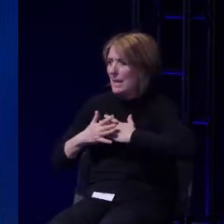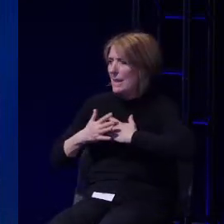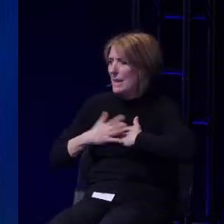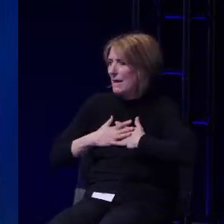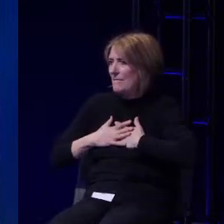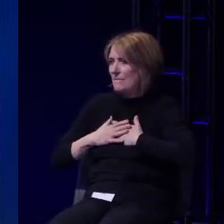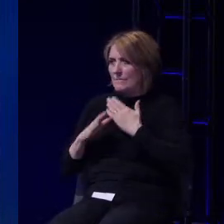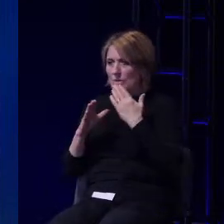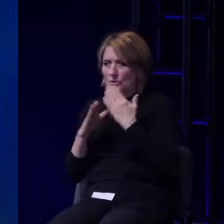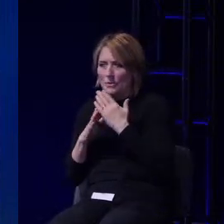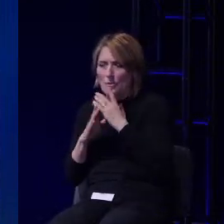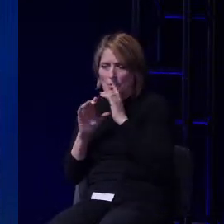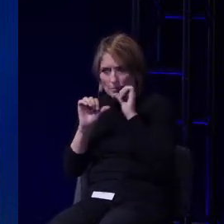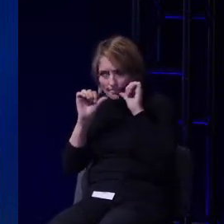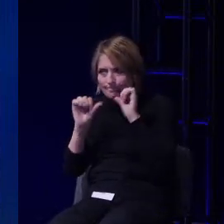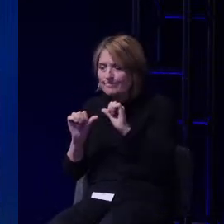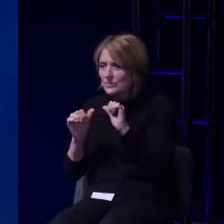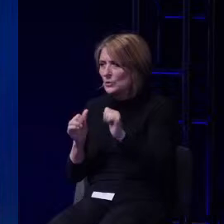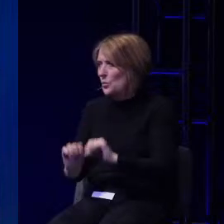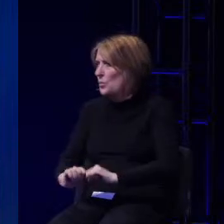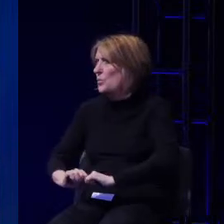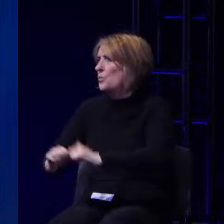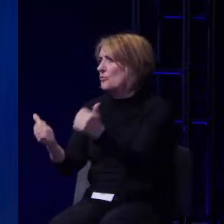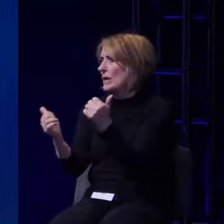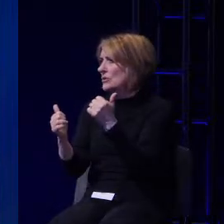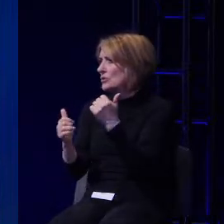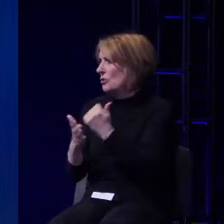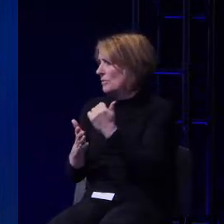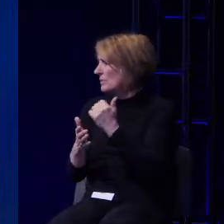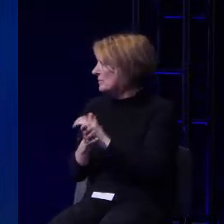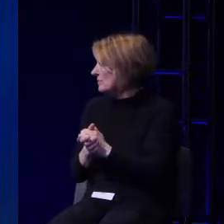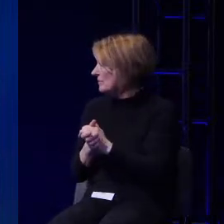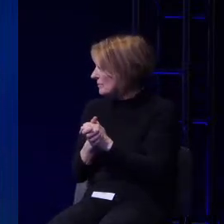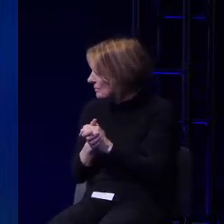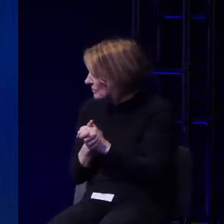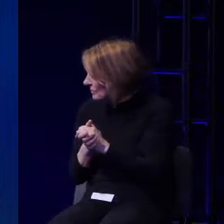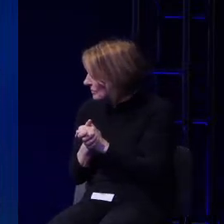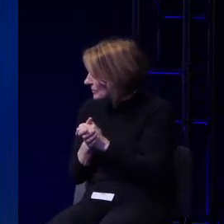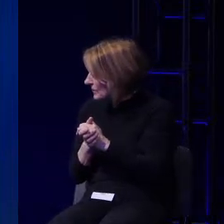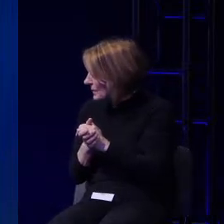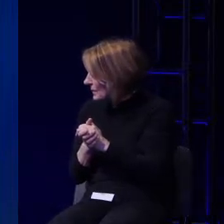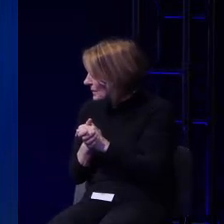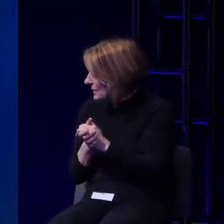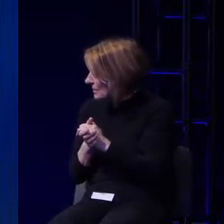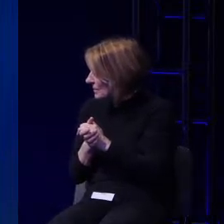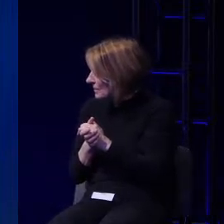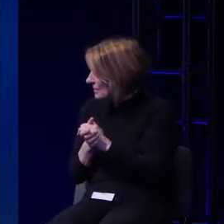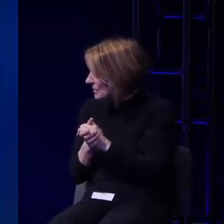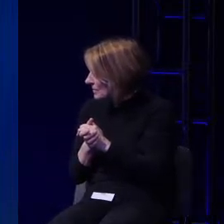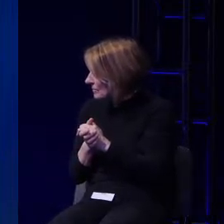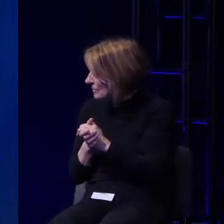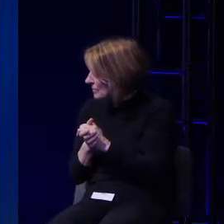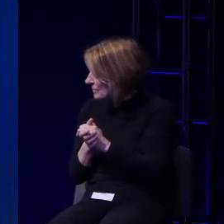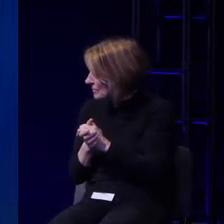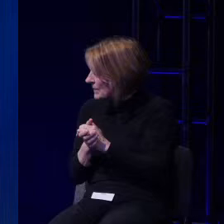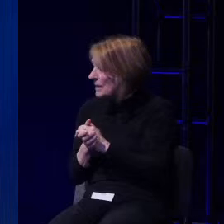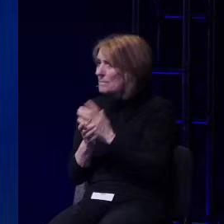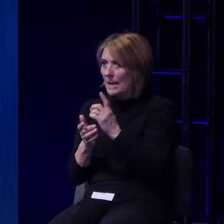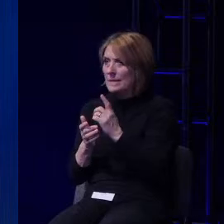well. All of these things that are being said are your bread and butter. But the other thing is